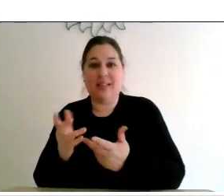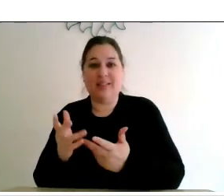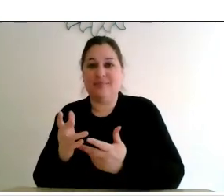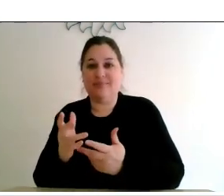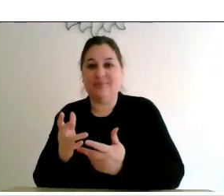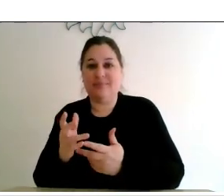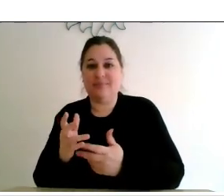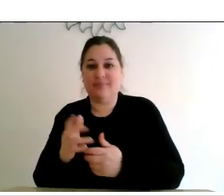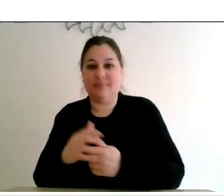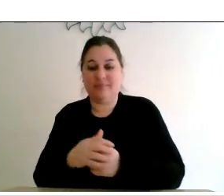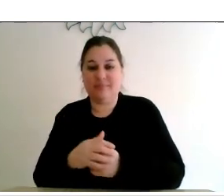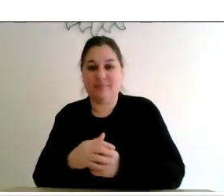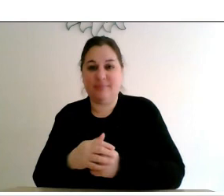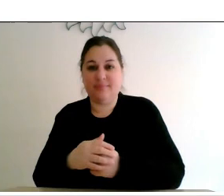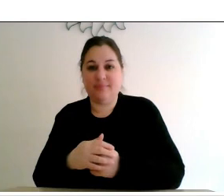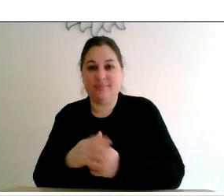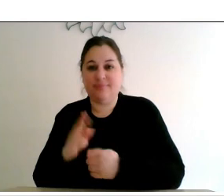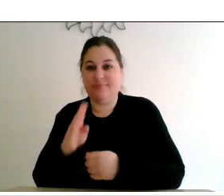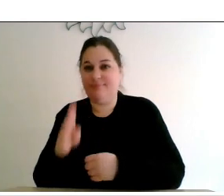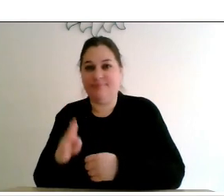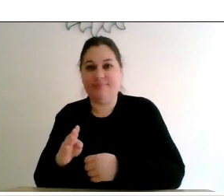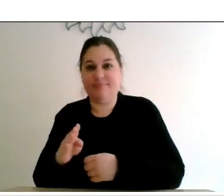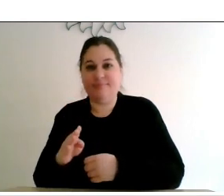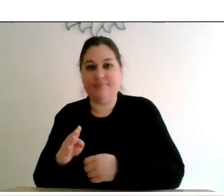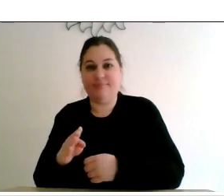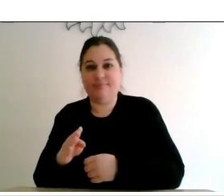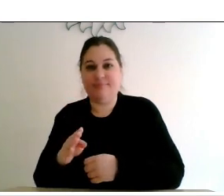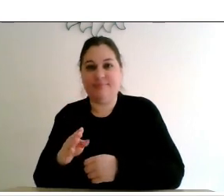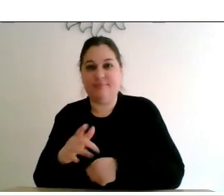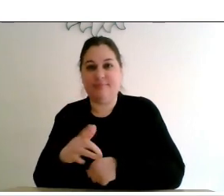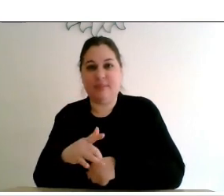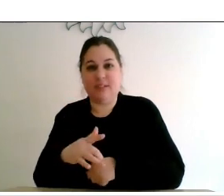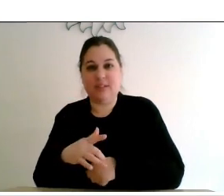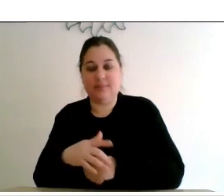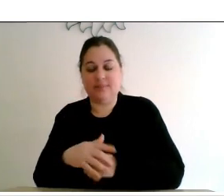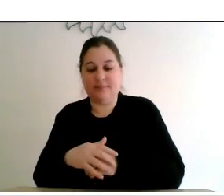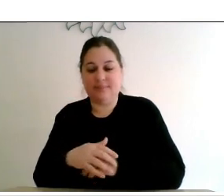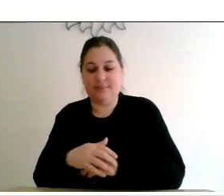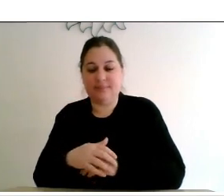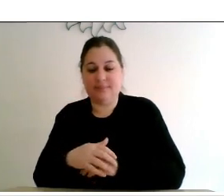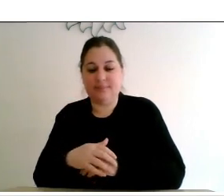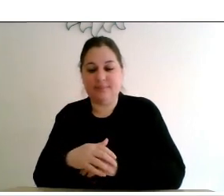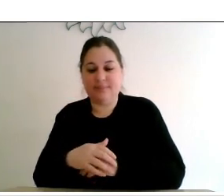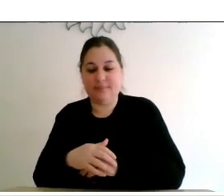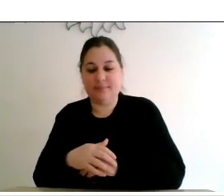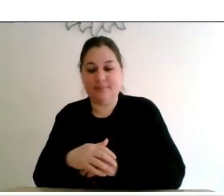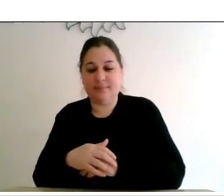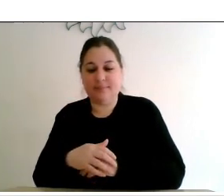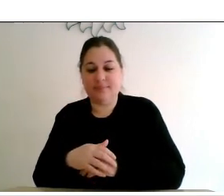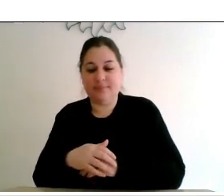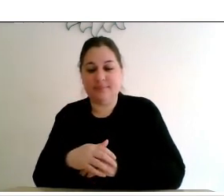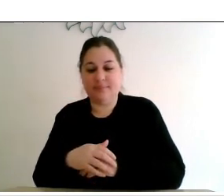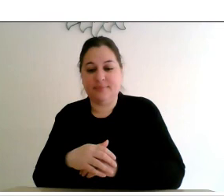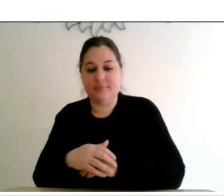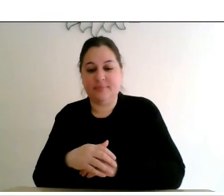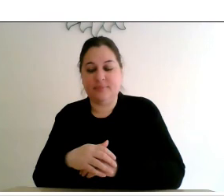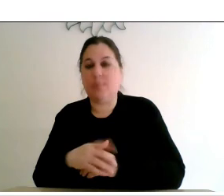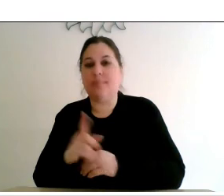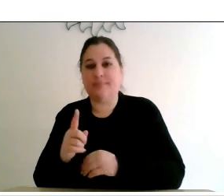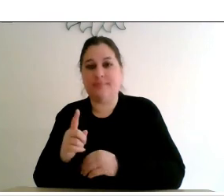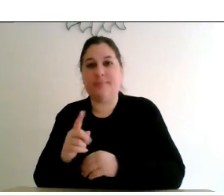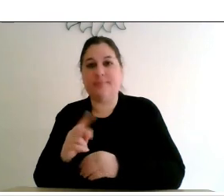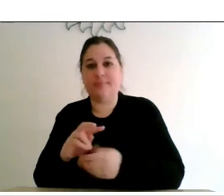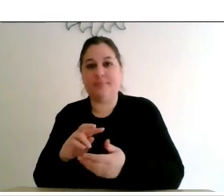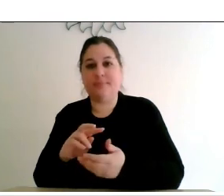they intersect the y-axis at different points, like here and here. That means that they're parallel. Okay, so